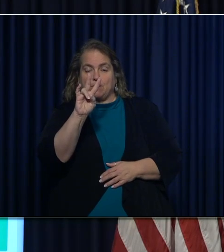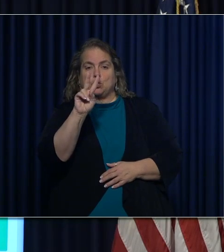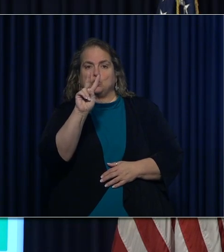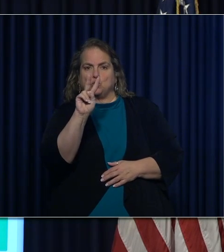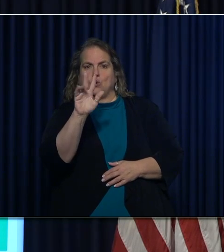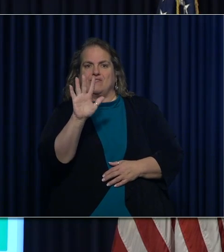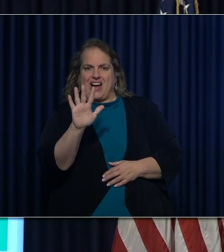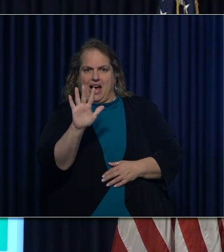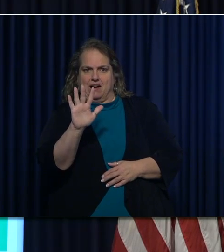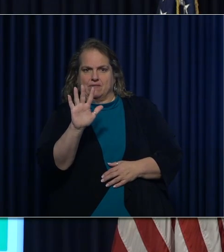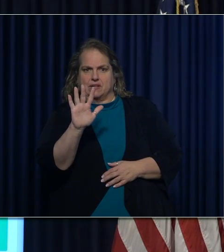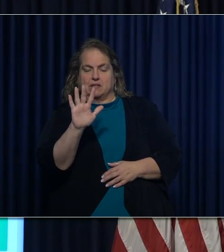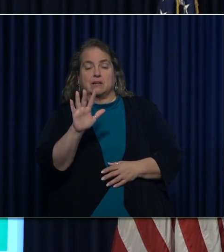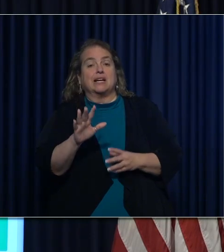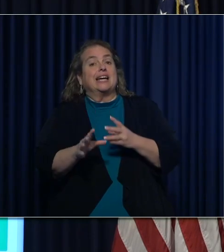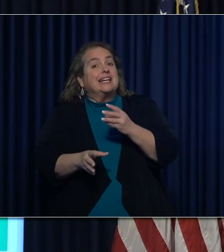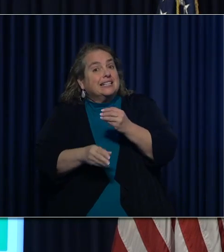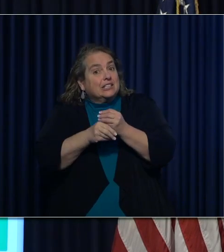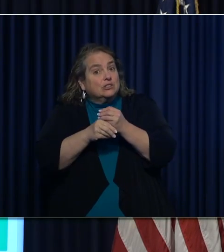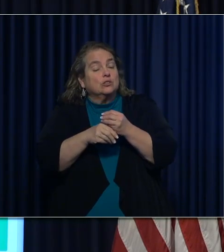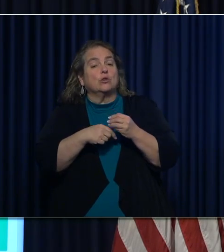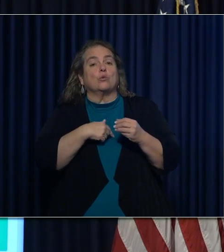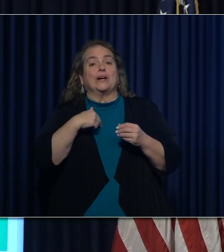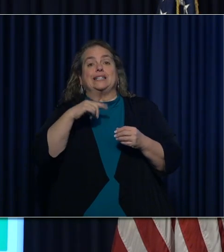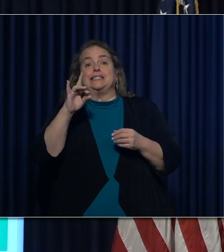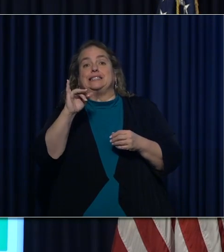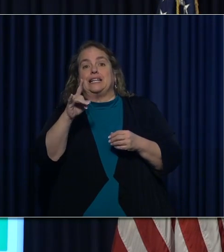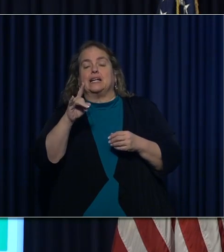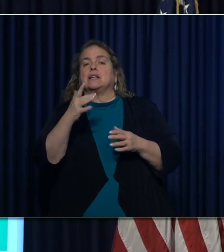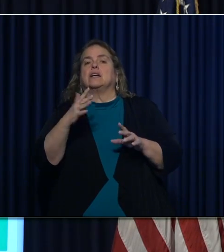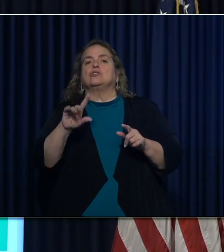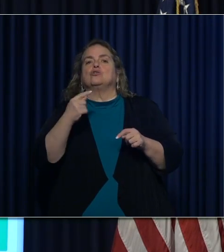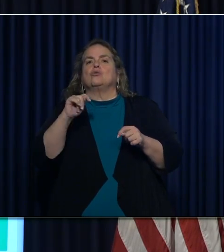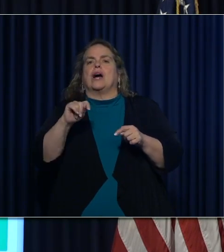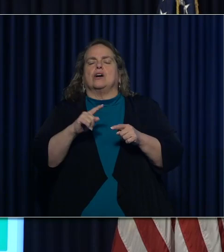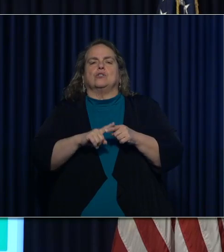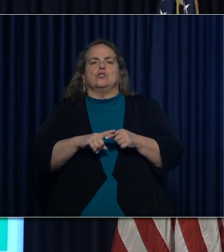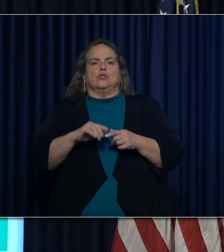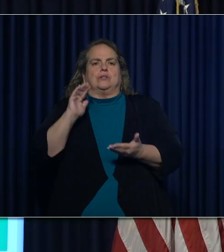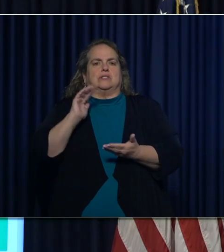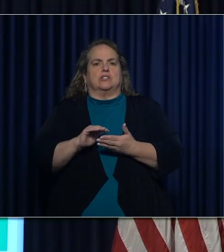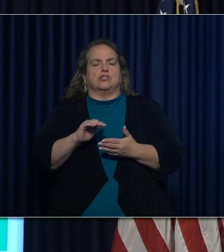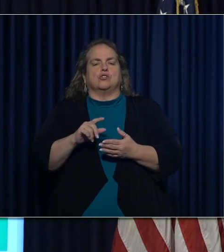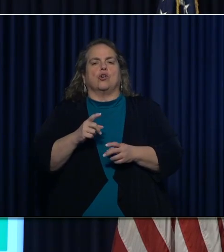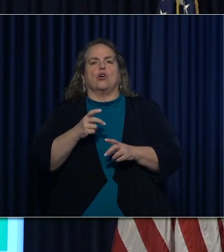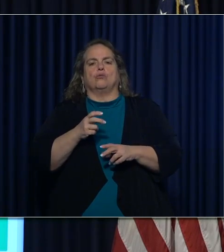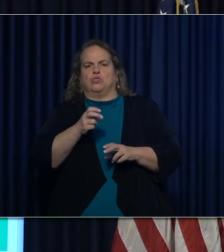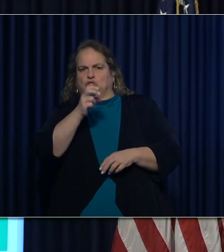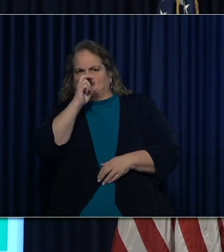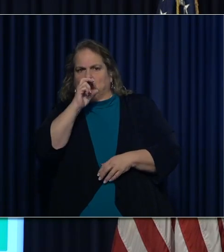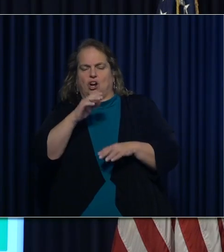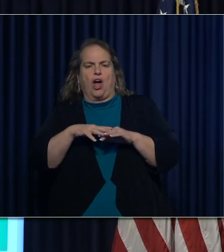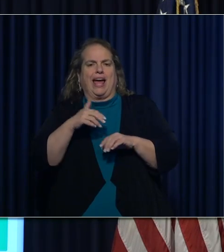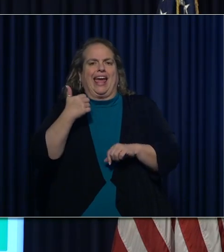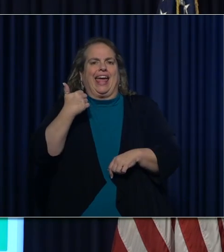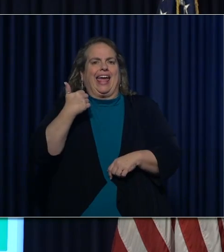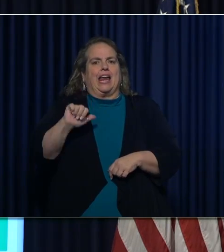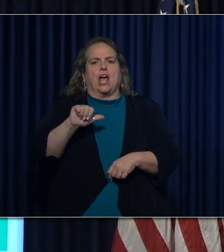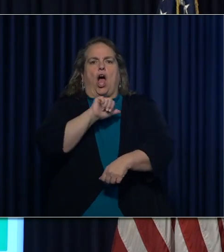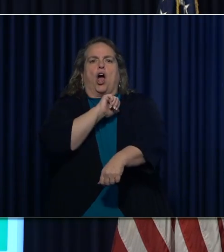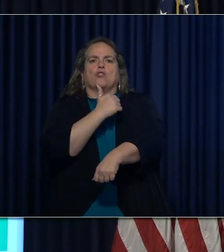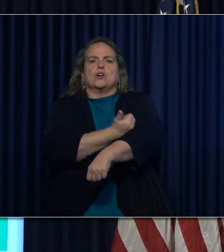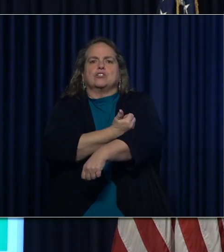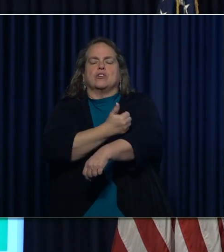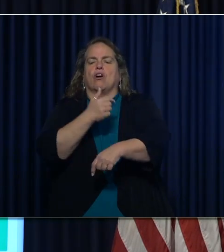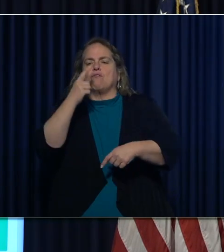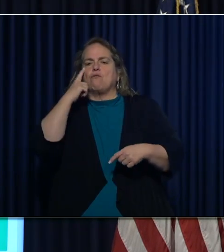1-800-722-5725. Additionally, we are loosening restrictions such as prior authorization on anything coronavirus related